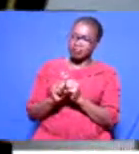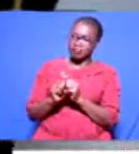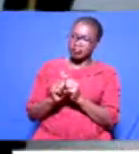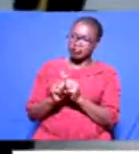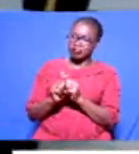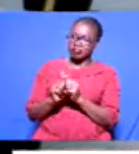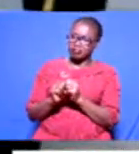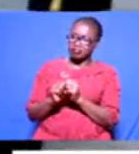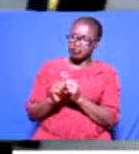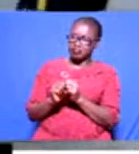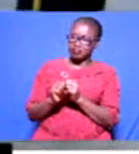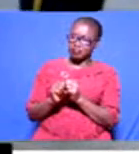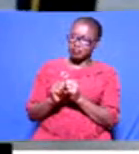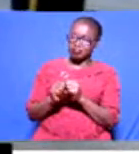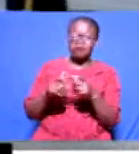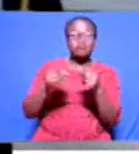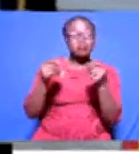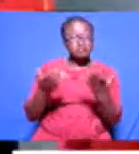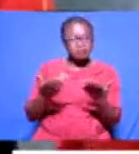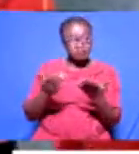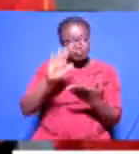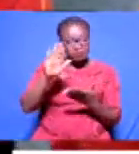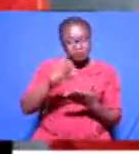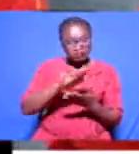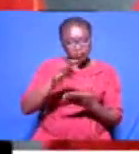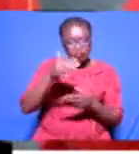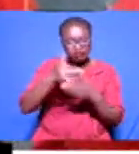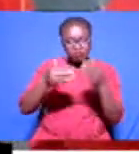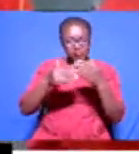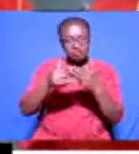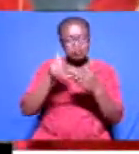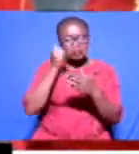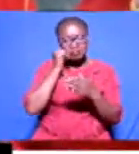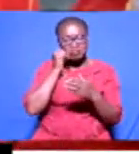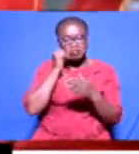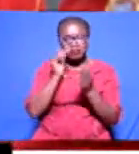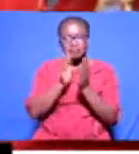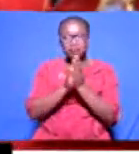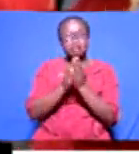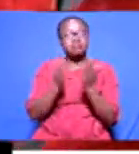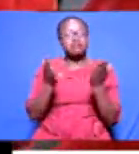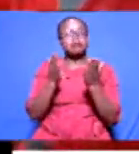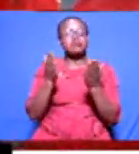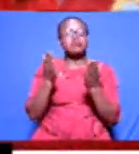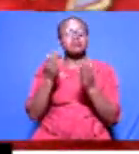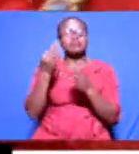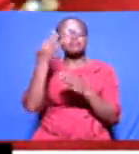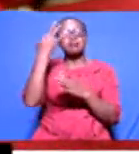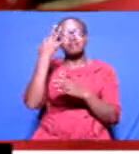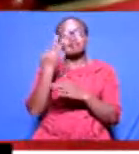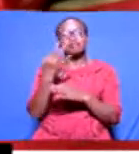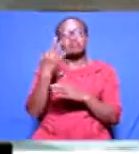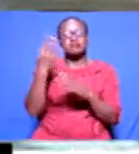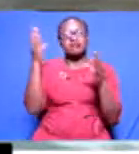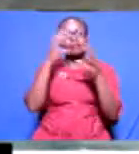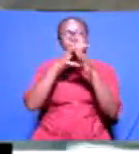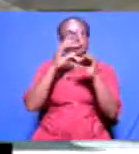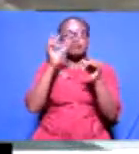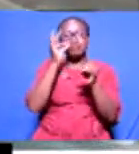Headed for Parliament buildings for the solemn ceremony of viewing the body of Kenya's third president, Mwai Kibaki.